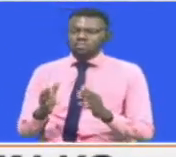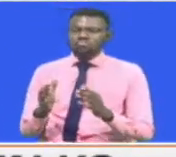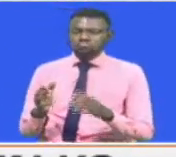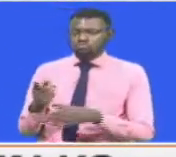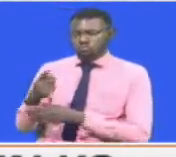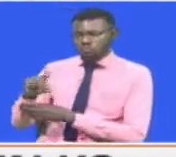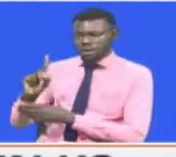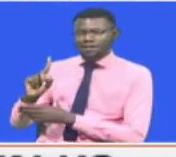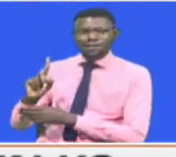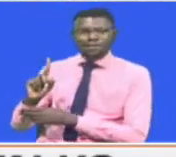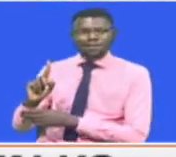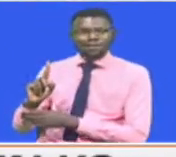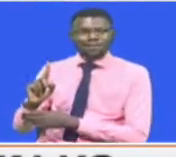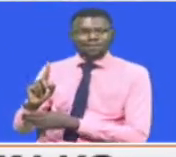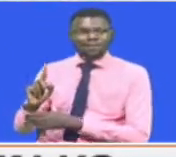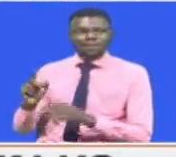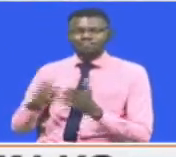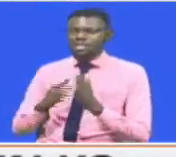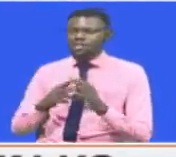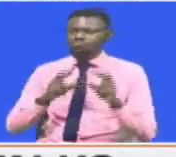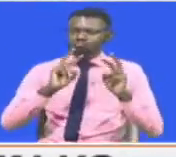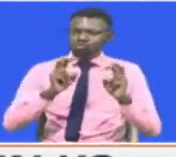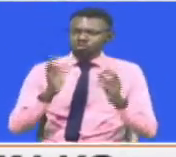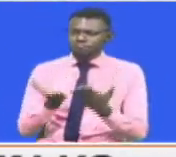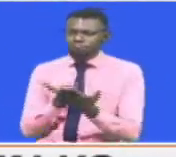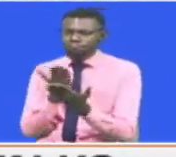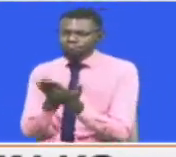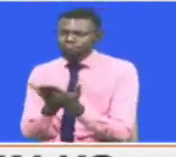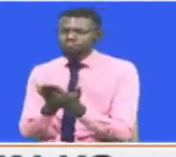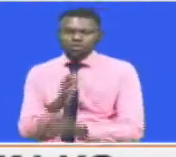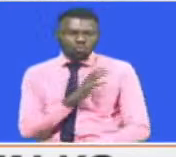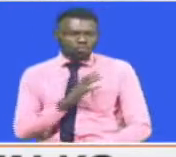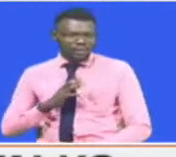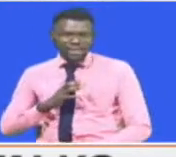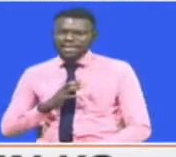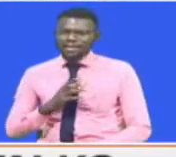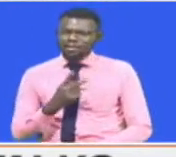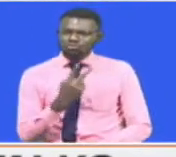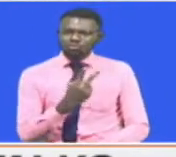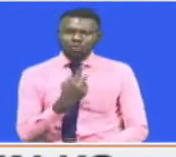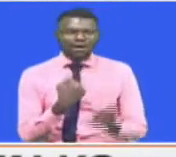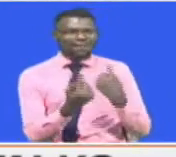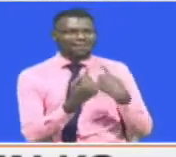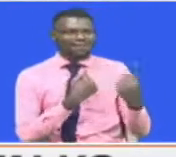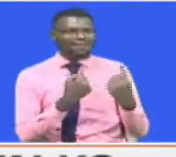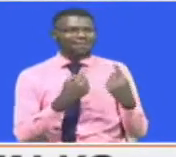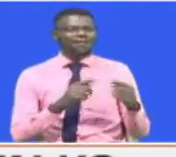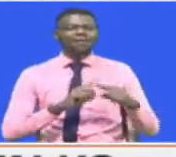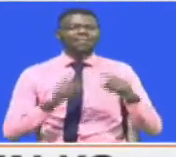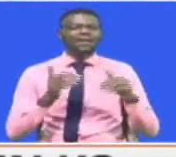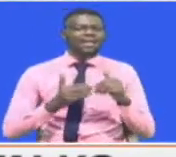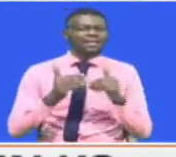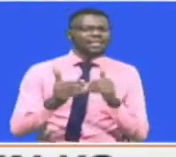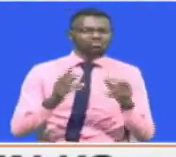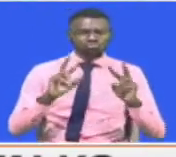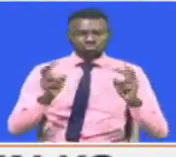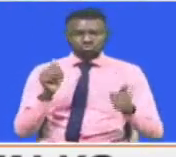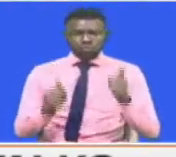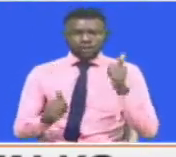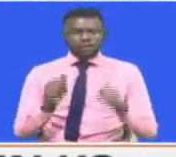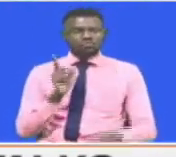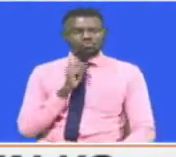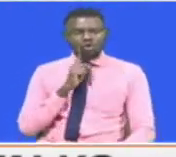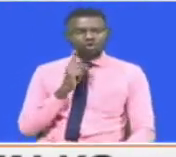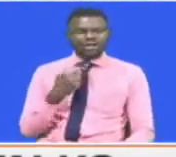be the question of tabling of a motion and all that for the joint committee. But the next issue we are exploring, which we'll discuss again tomorrow in